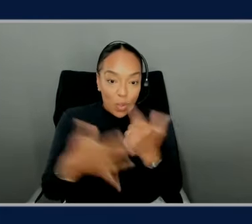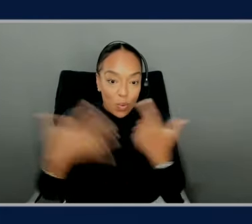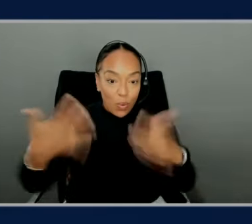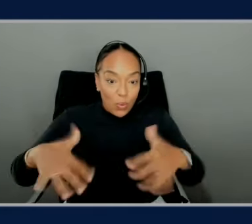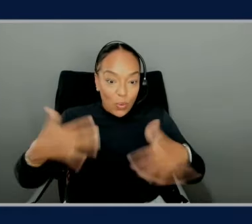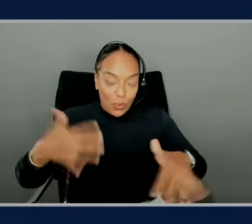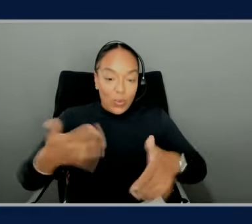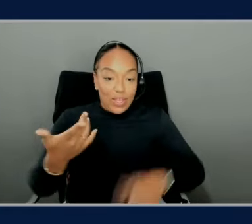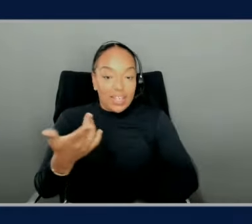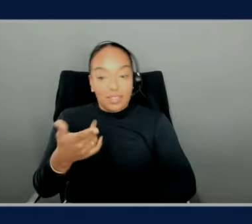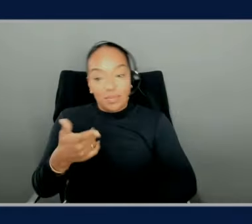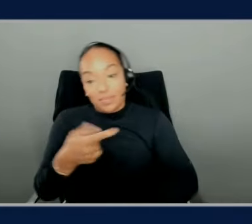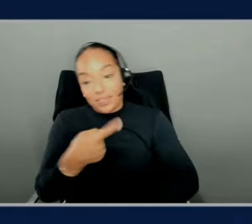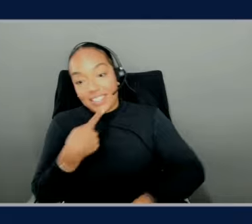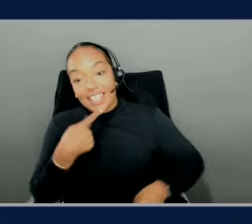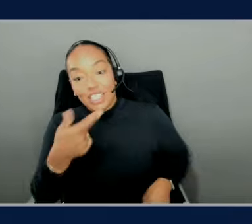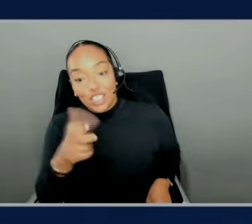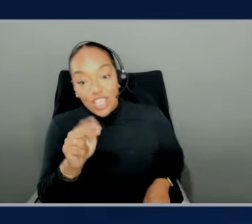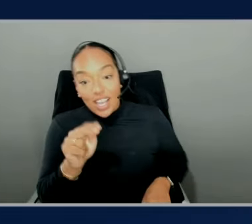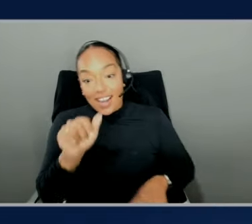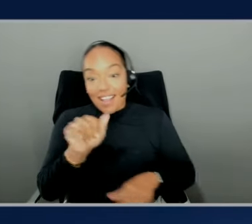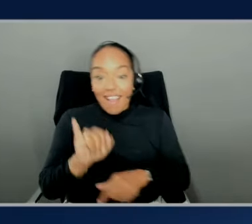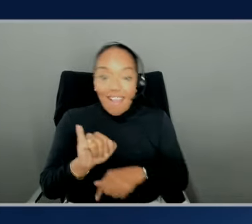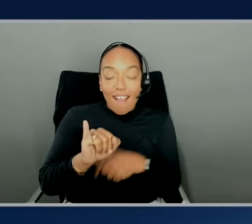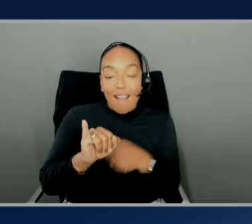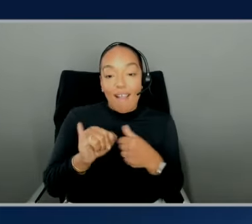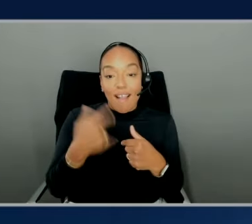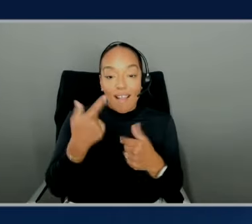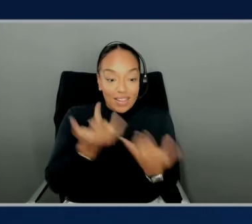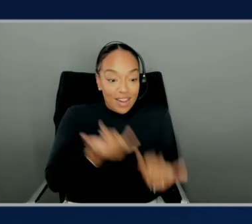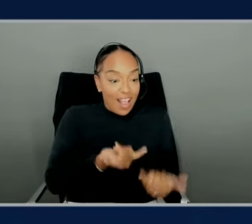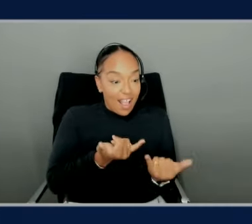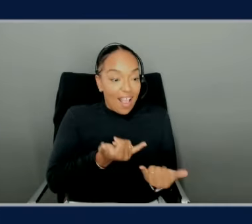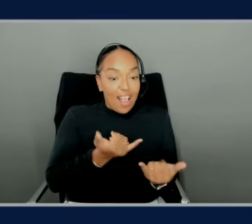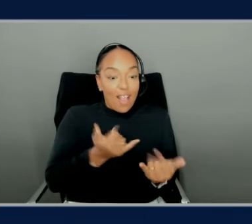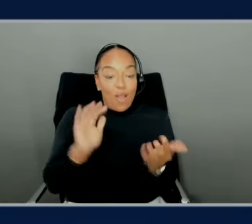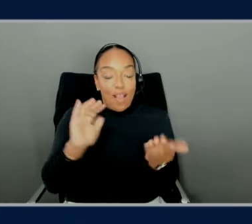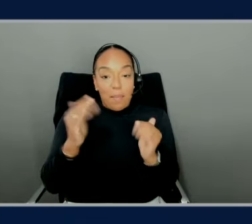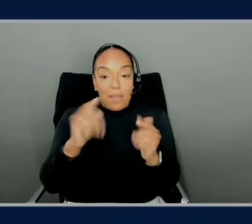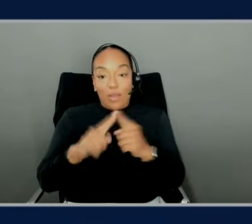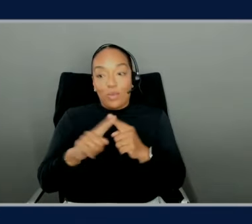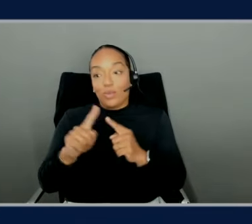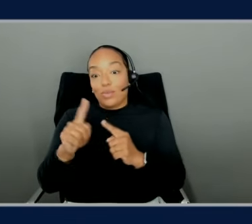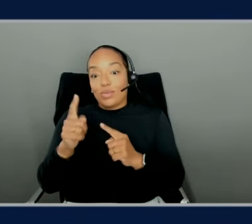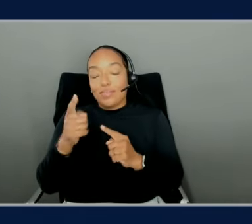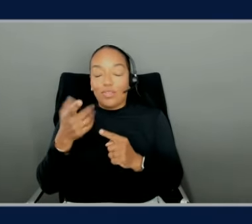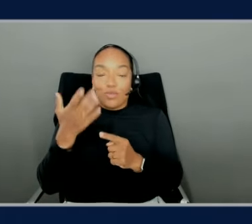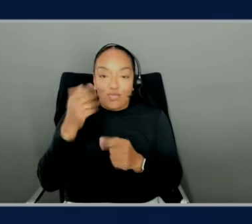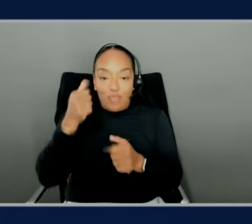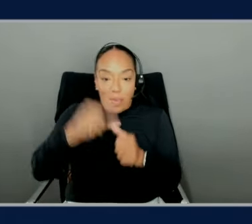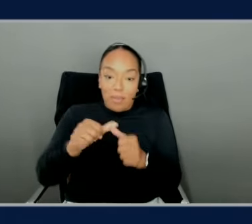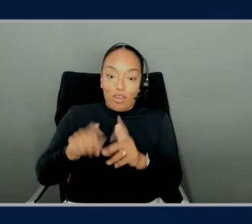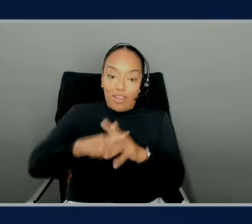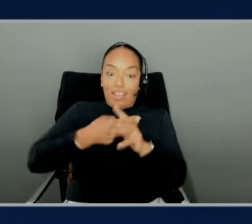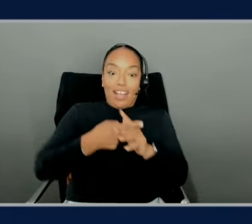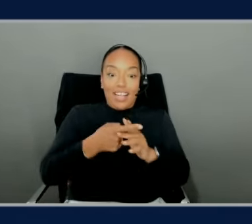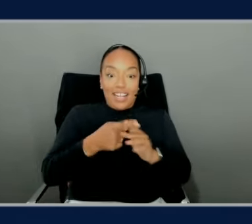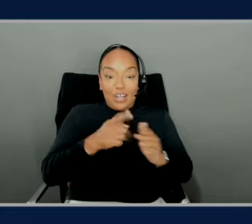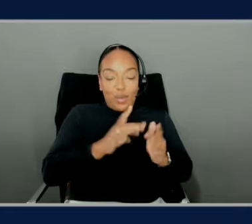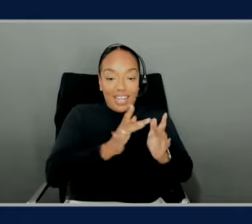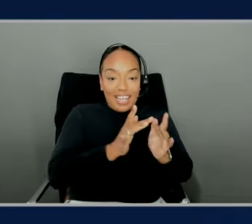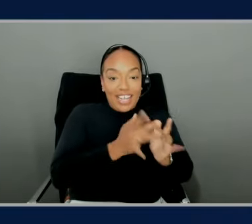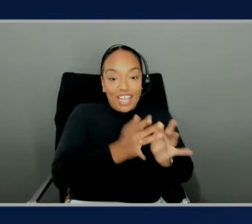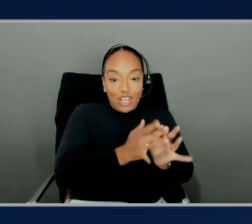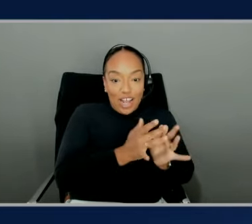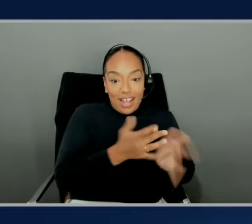you know, Gen AI and the opportunity and the place that we are at now with the advent of the internet. And, you know, that, like, that's the level of impact and